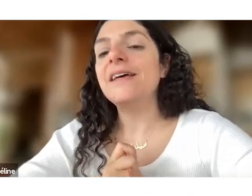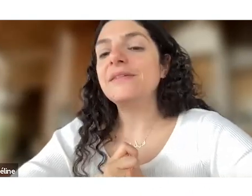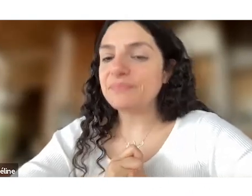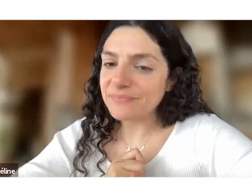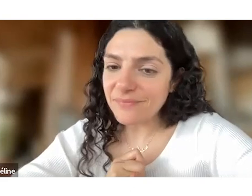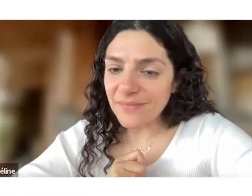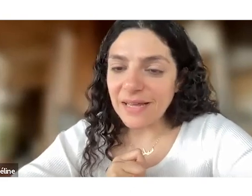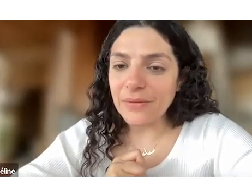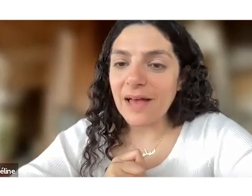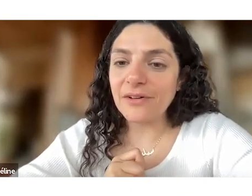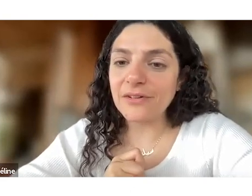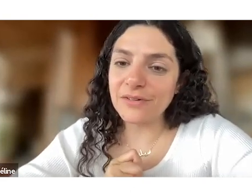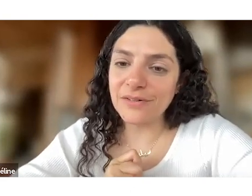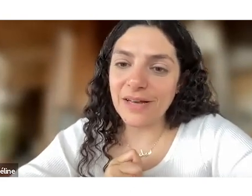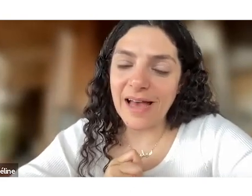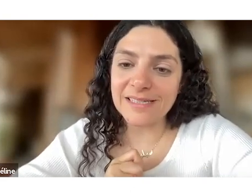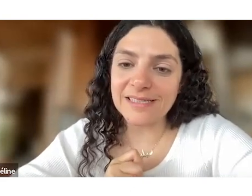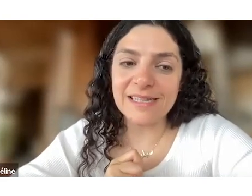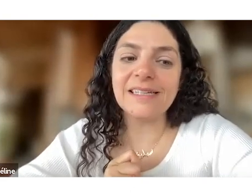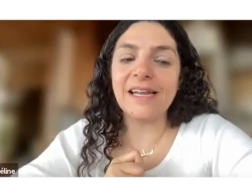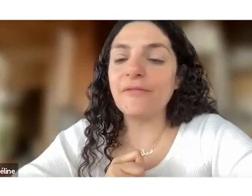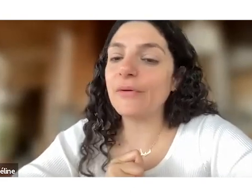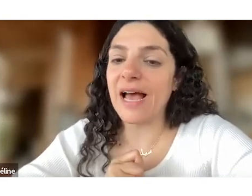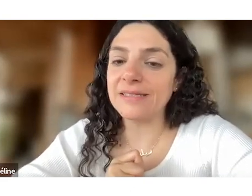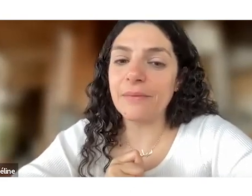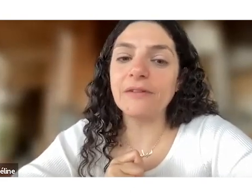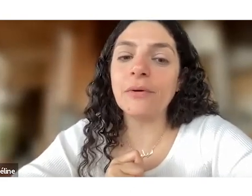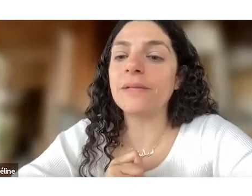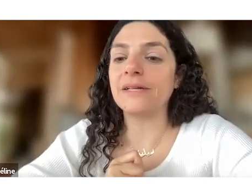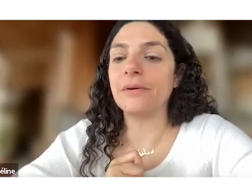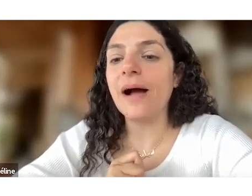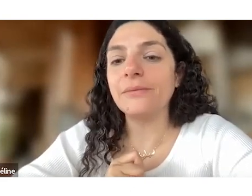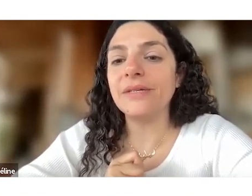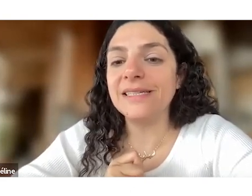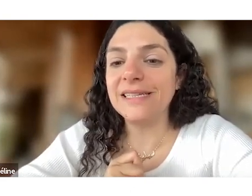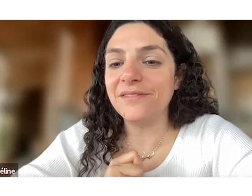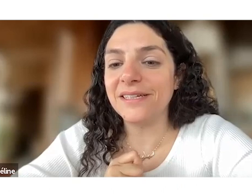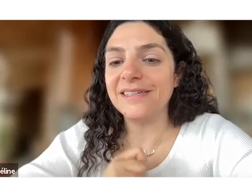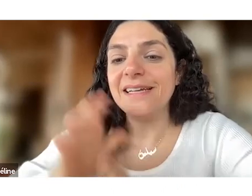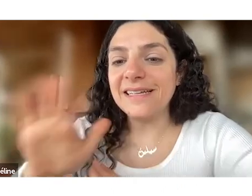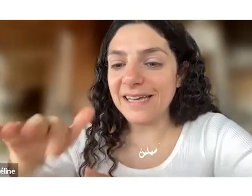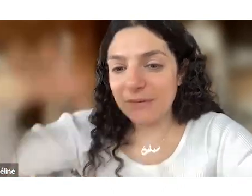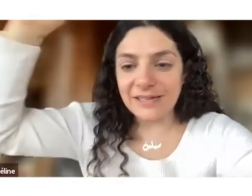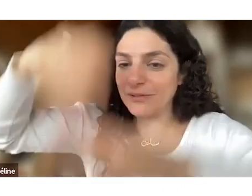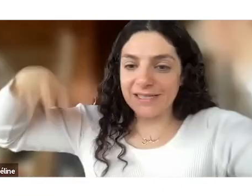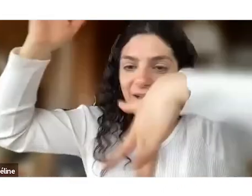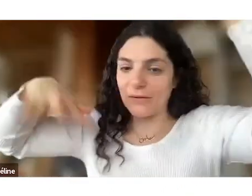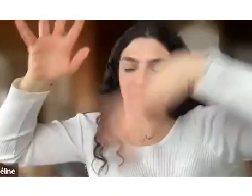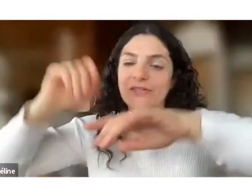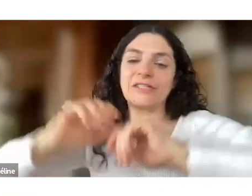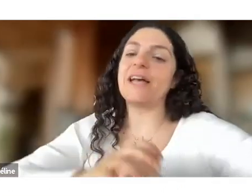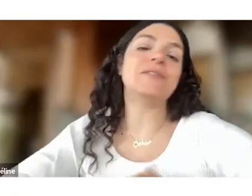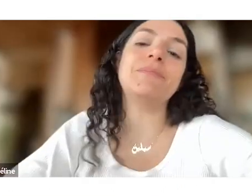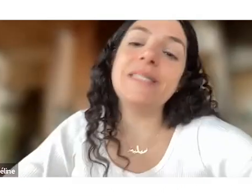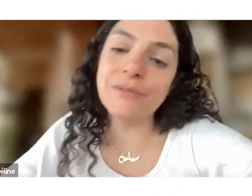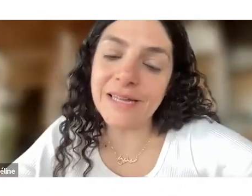class. They will have also access to that. And everyone asked about nor black nor white. We did leave the link, but it was like all